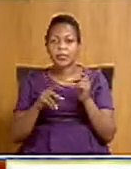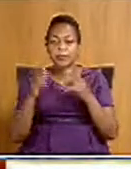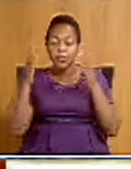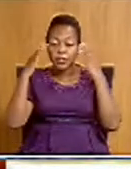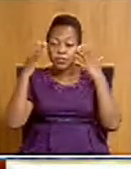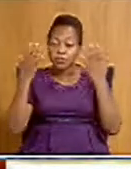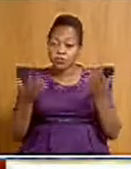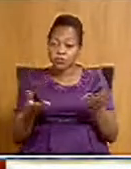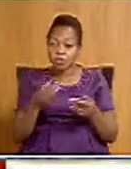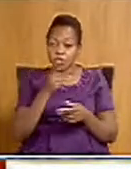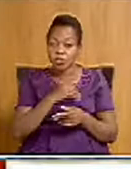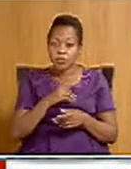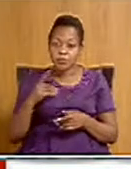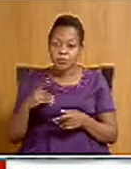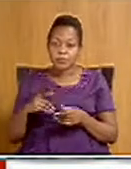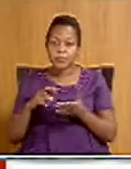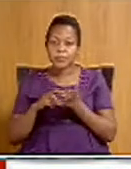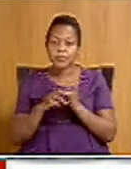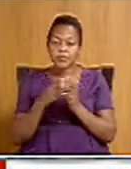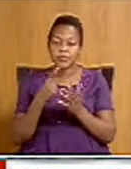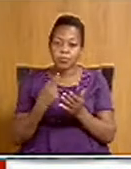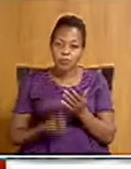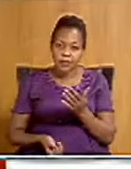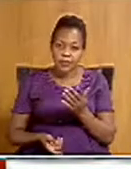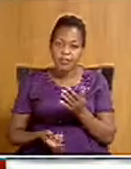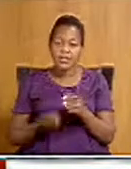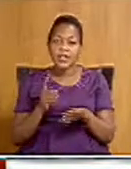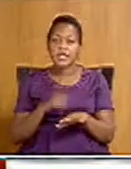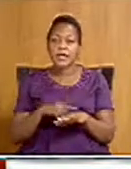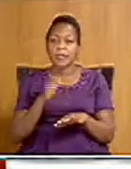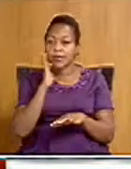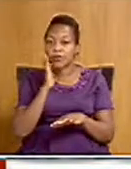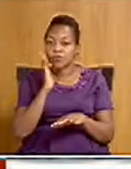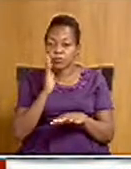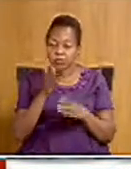They had not known democracy during the time of colonialism